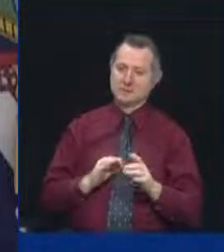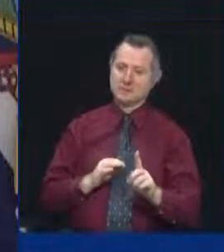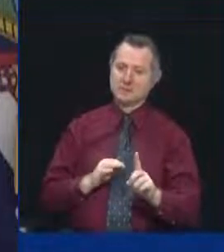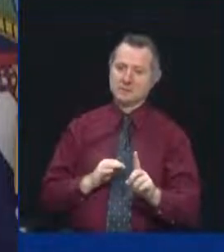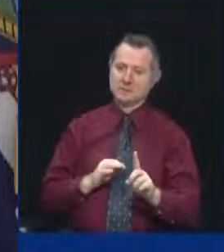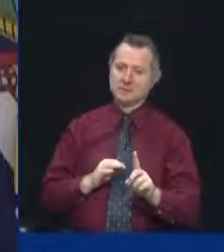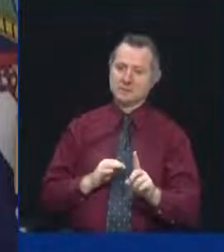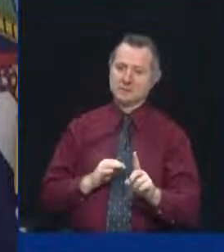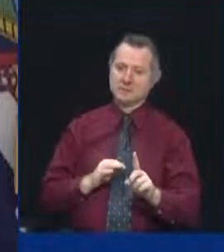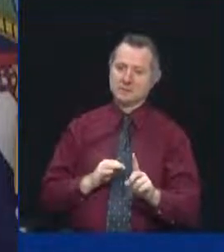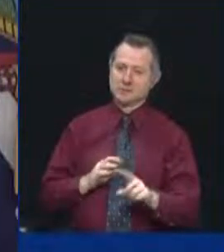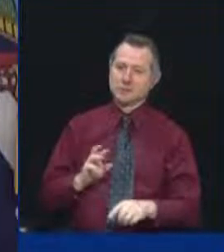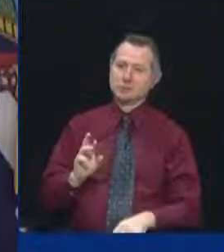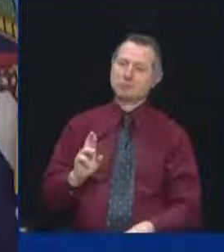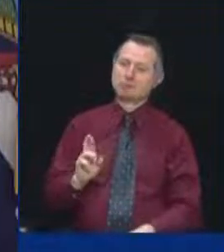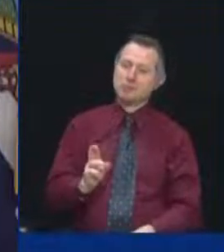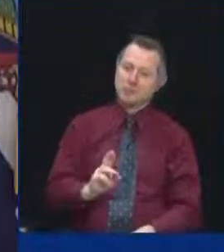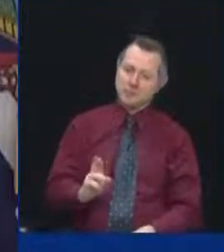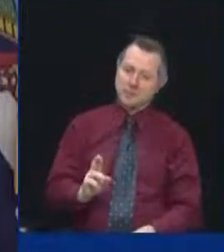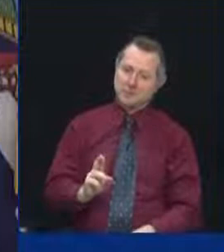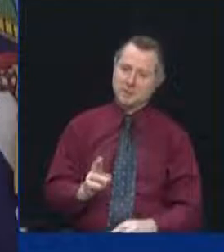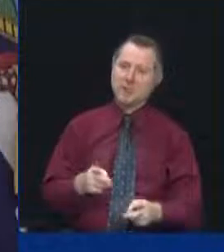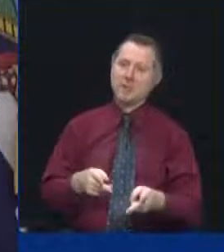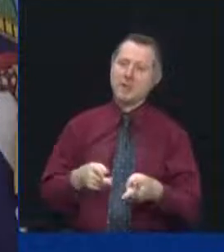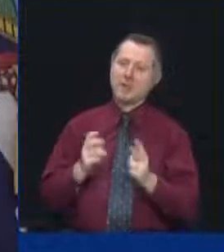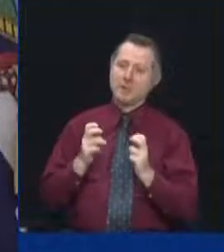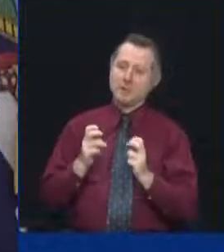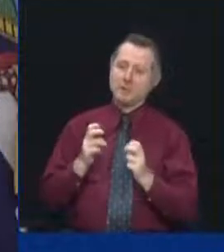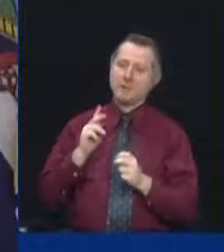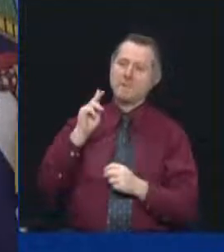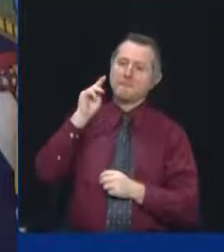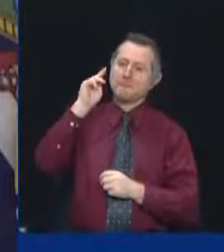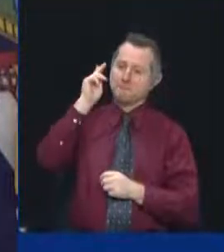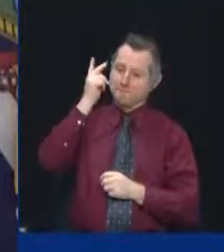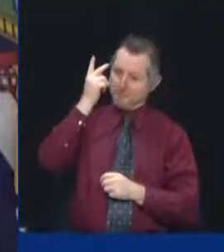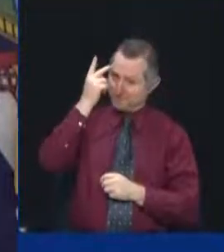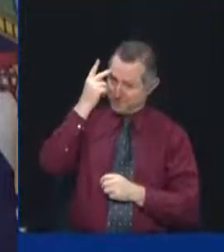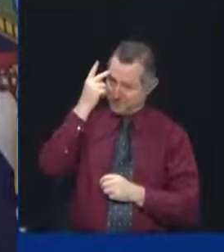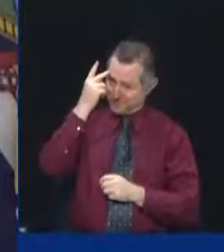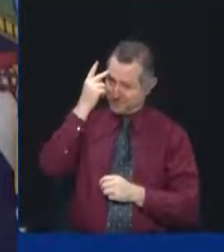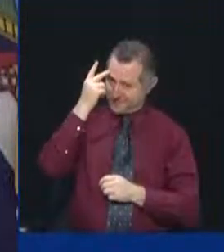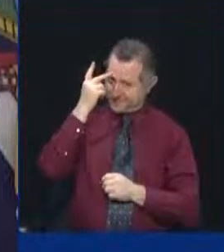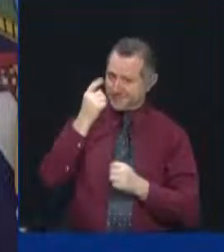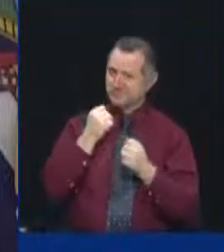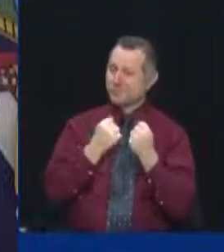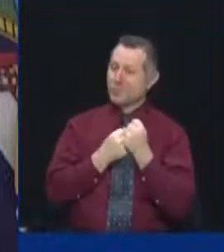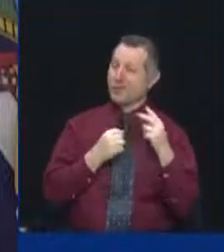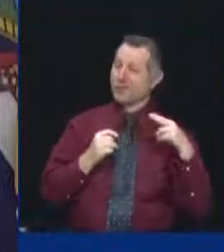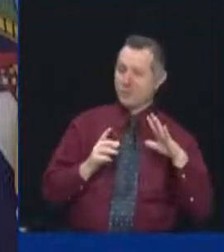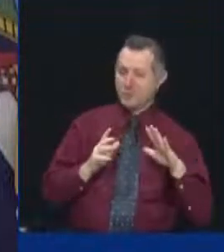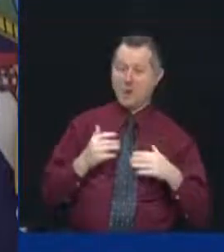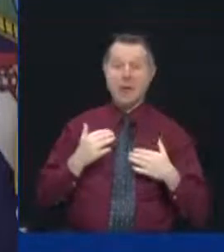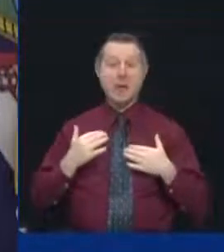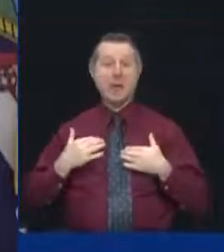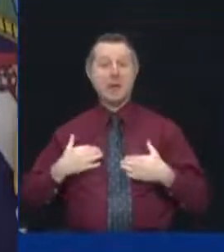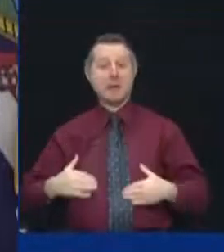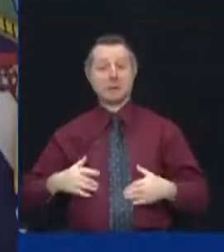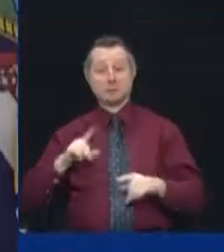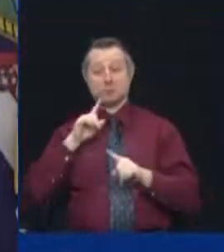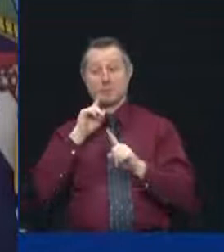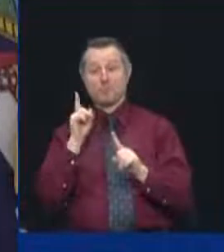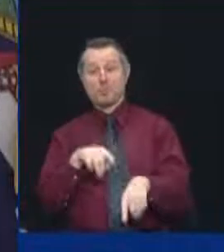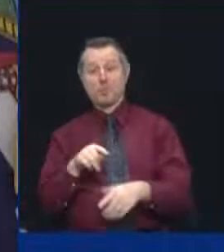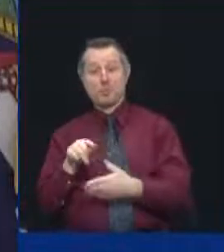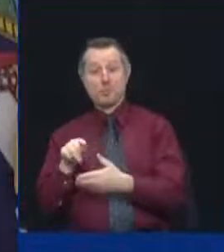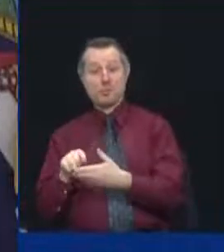Republicans politicized an order, a health order, that was put out by the State